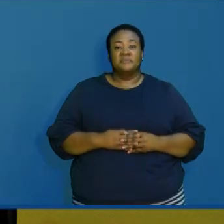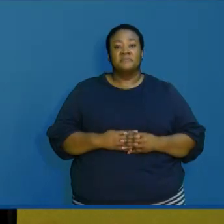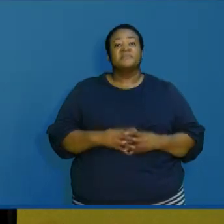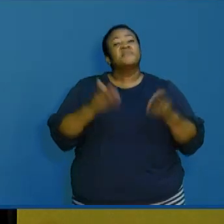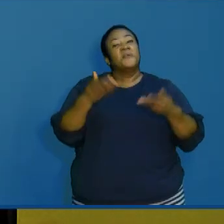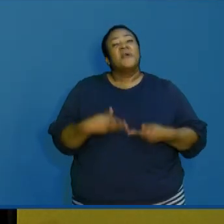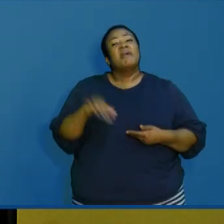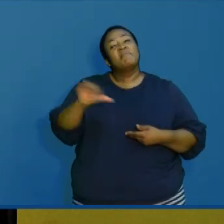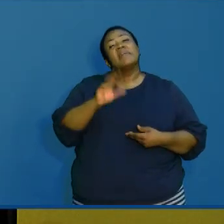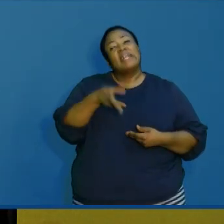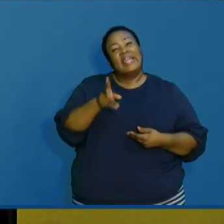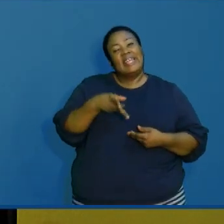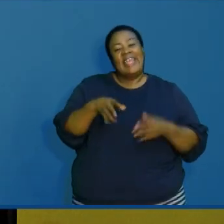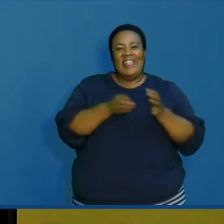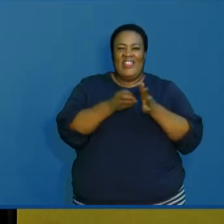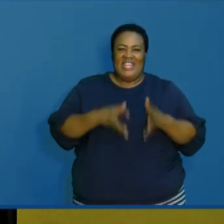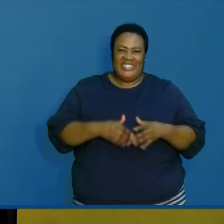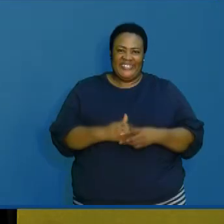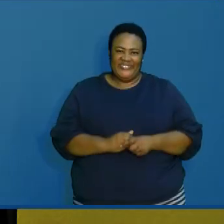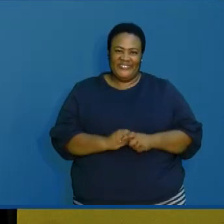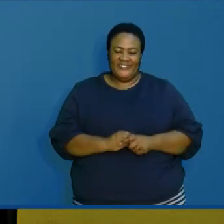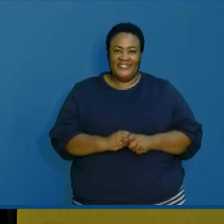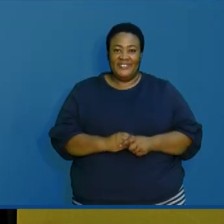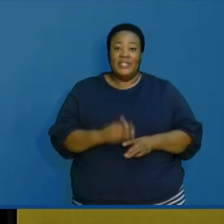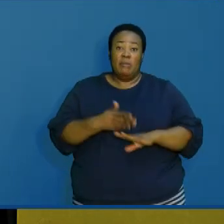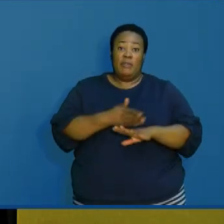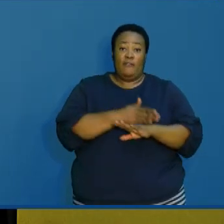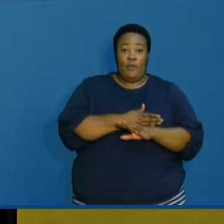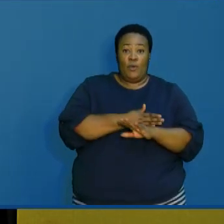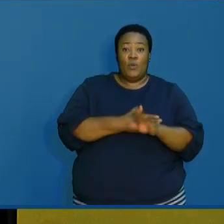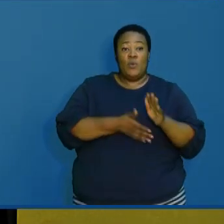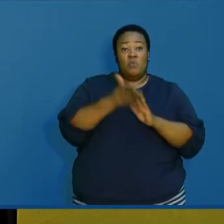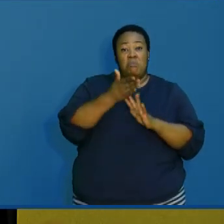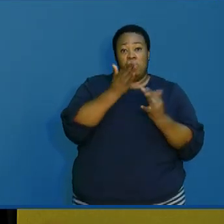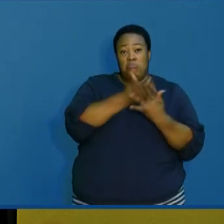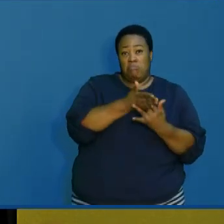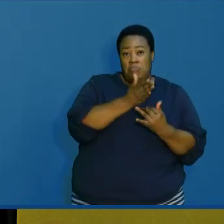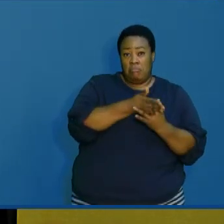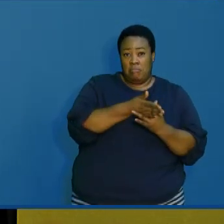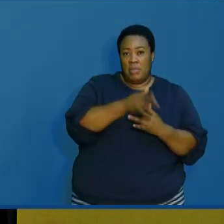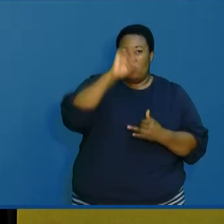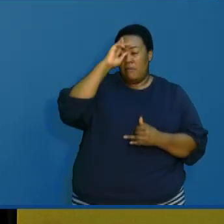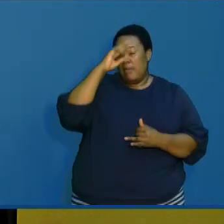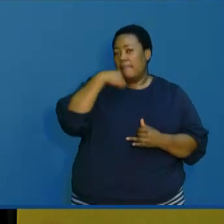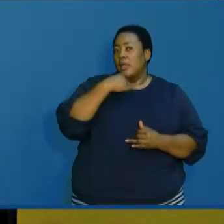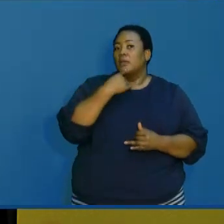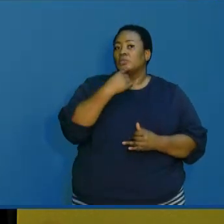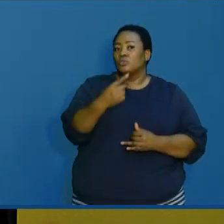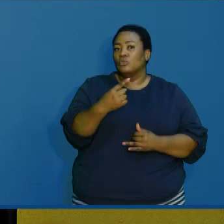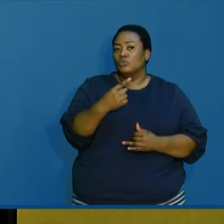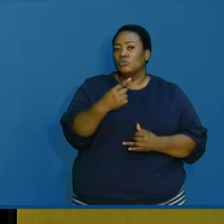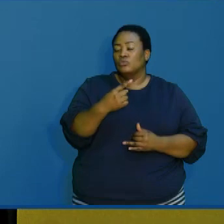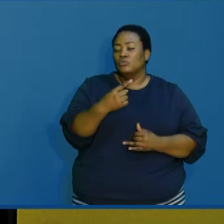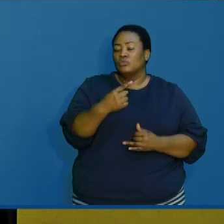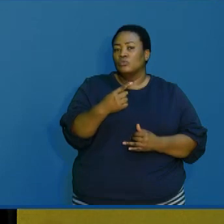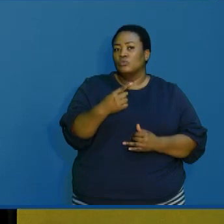Welcome back again, learners. Now, before we went into an ad break, I remember I told you that